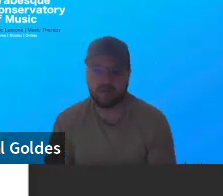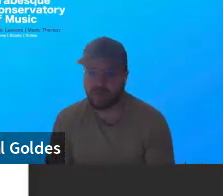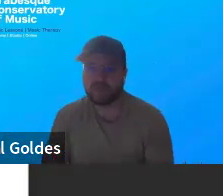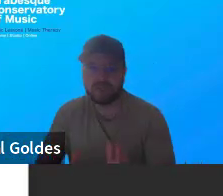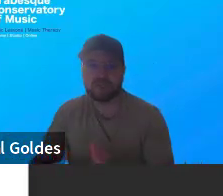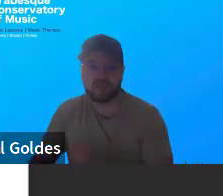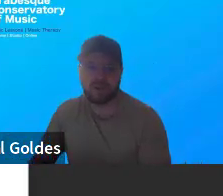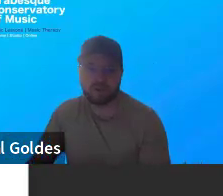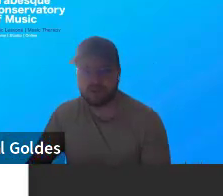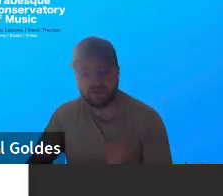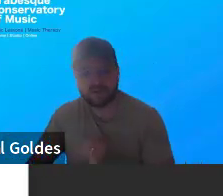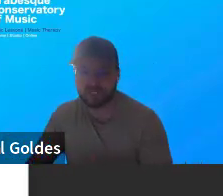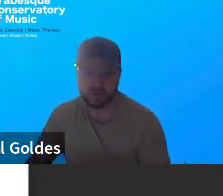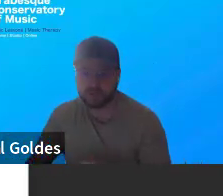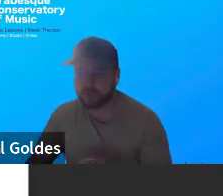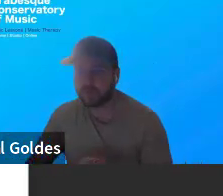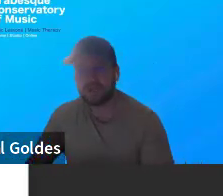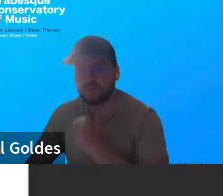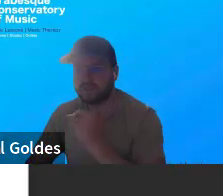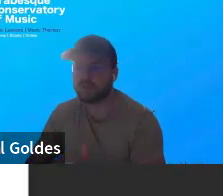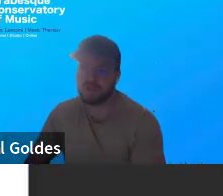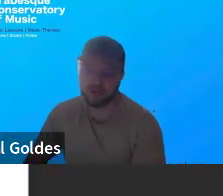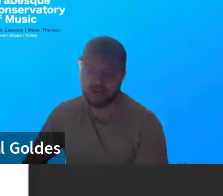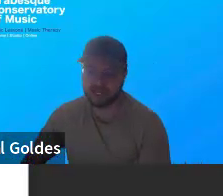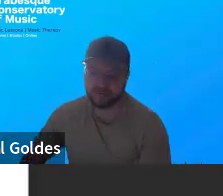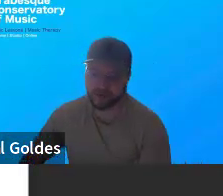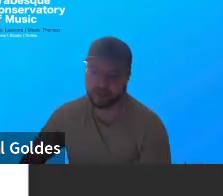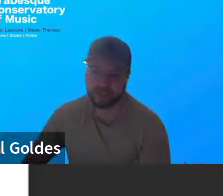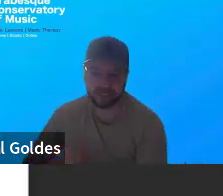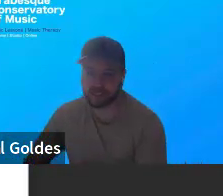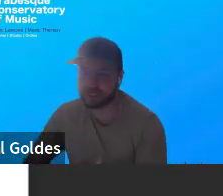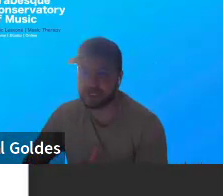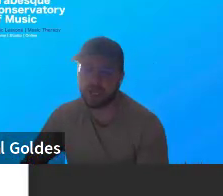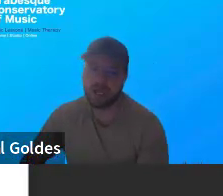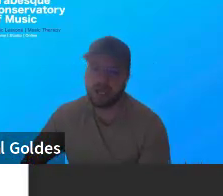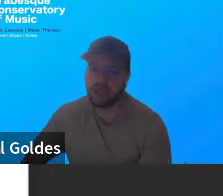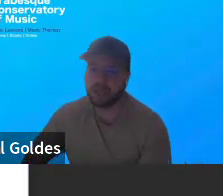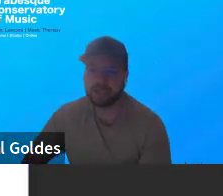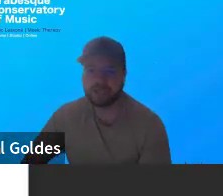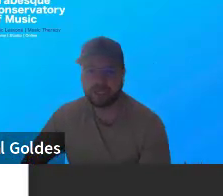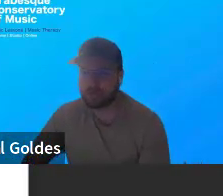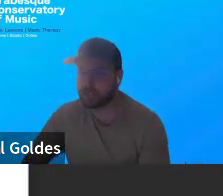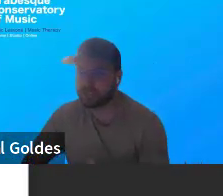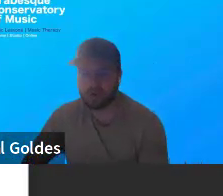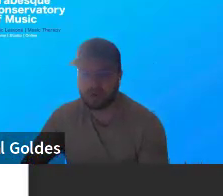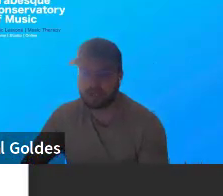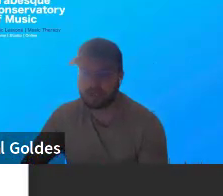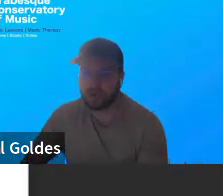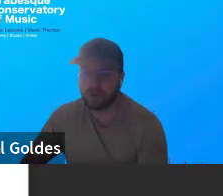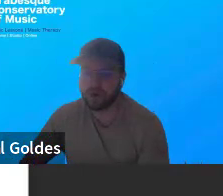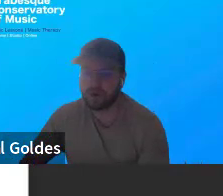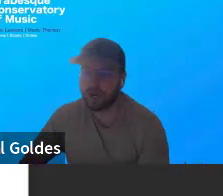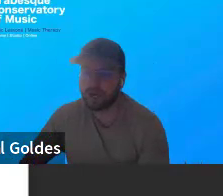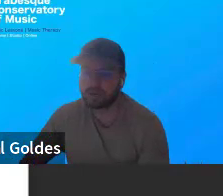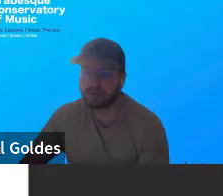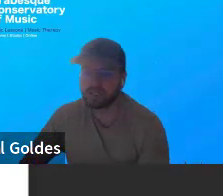it's actually pretty cool and very, very simple. So if a service coordinator has a family that is interested, they can just email us, call